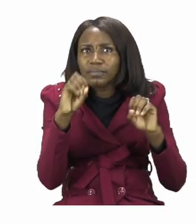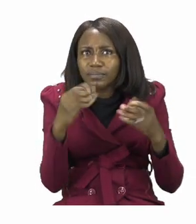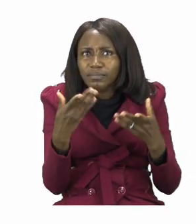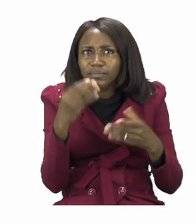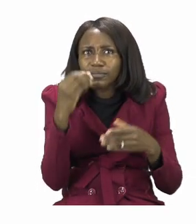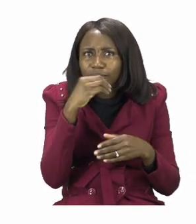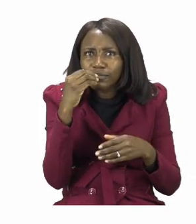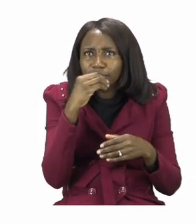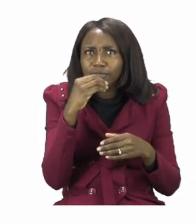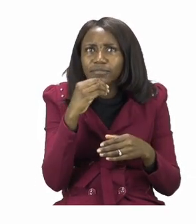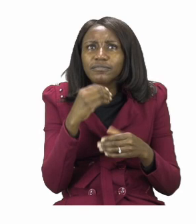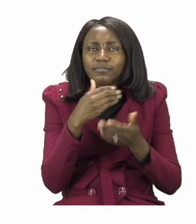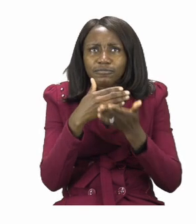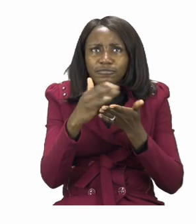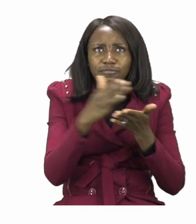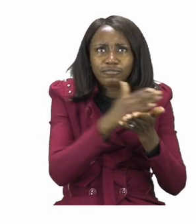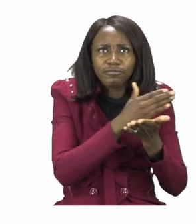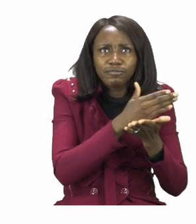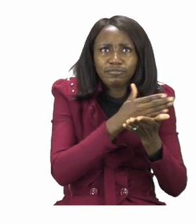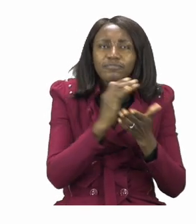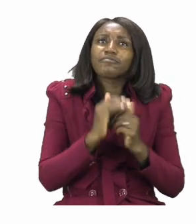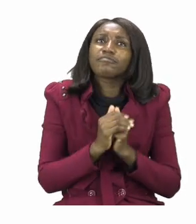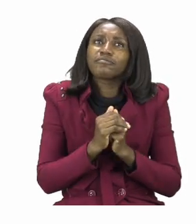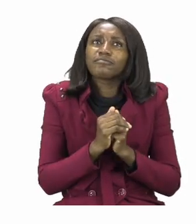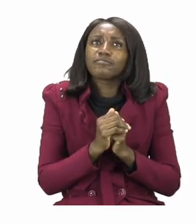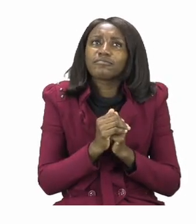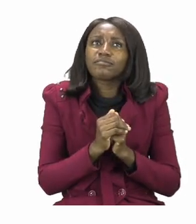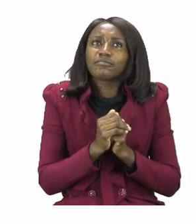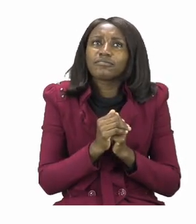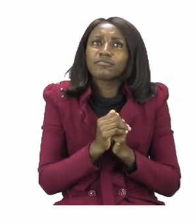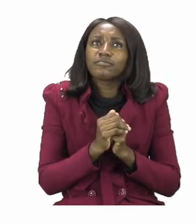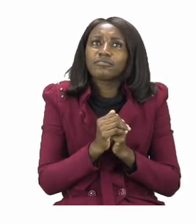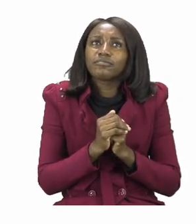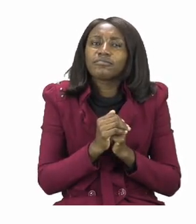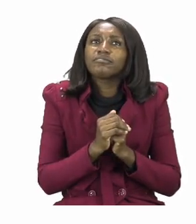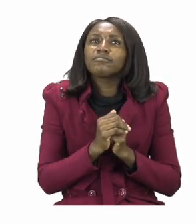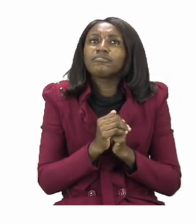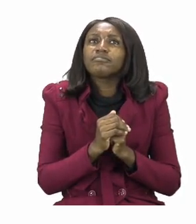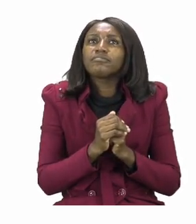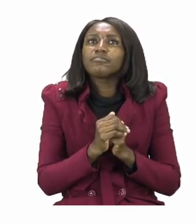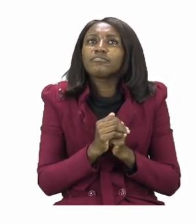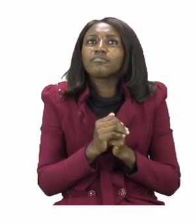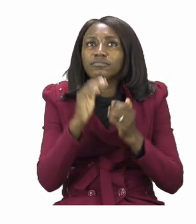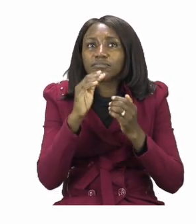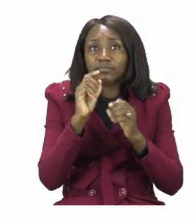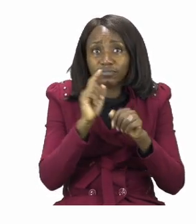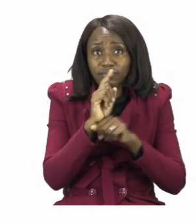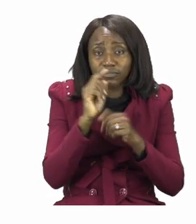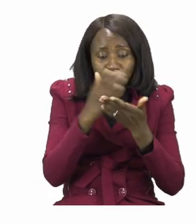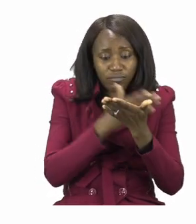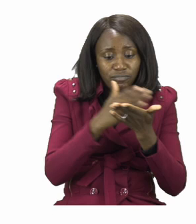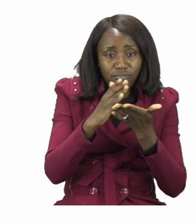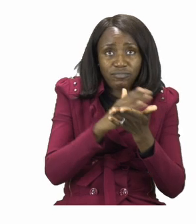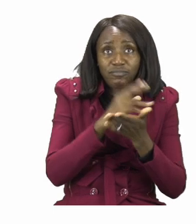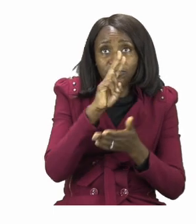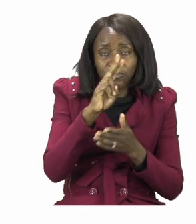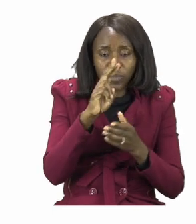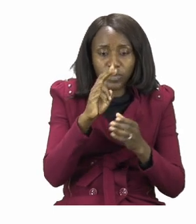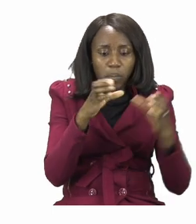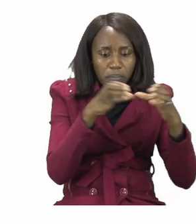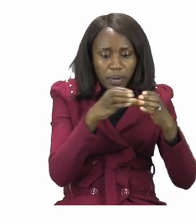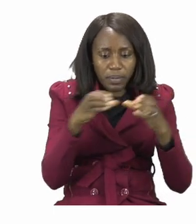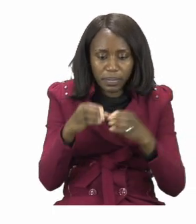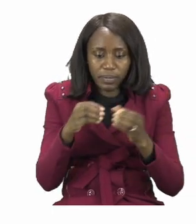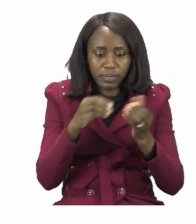by sharing. The first one is to be shared by 2. So instead of doing these ones that are